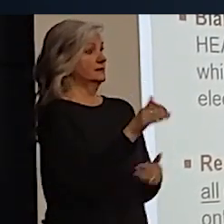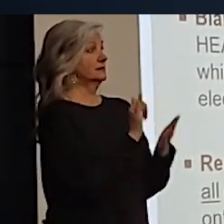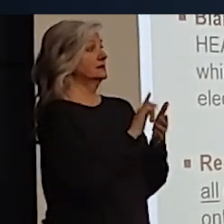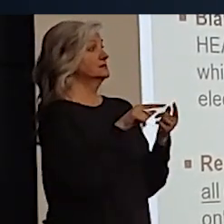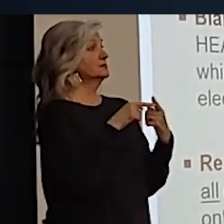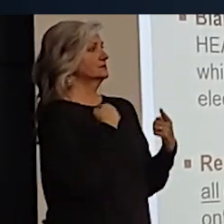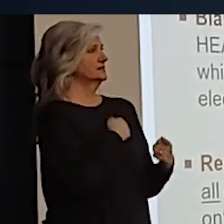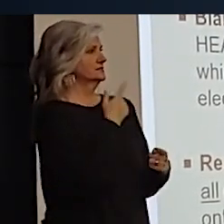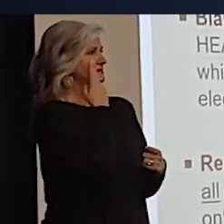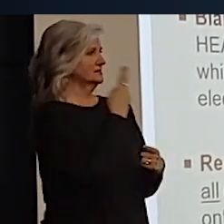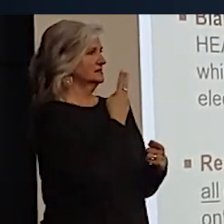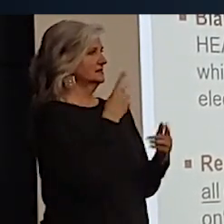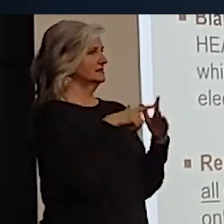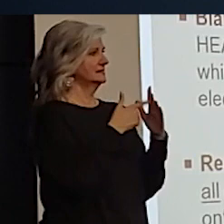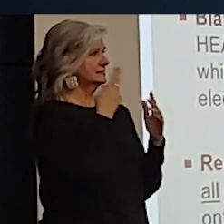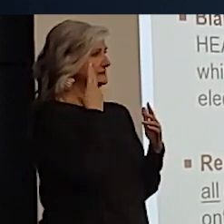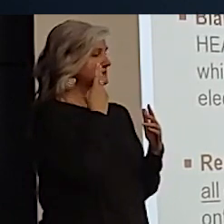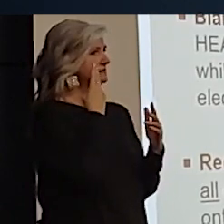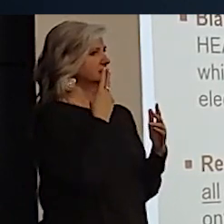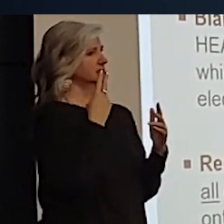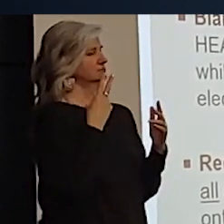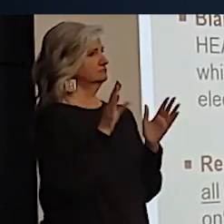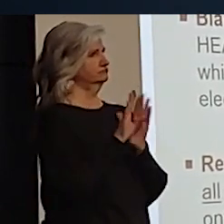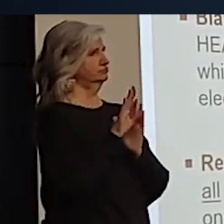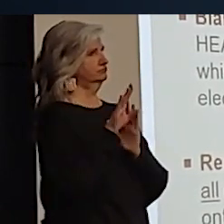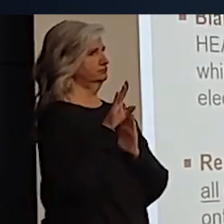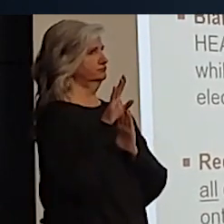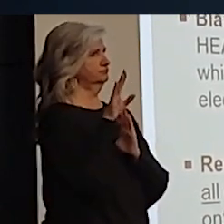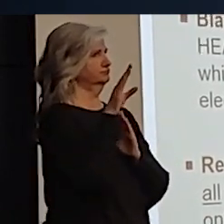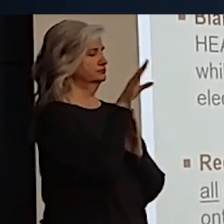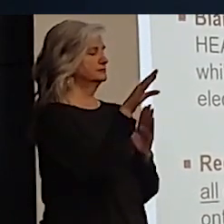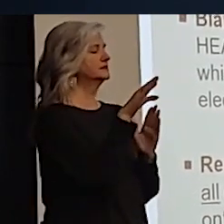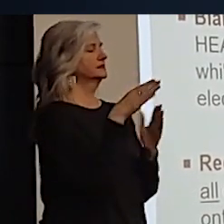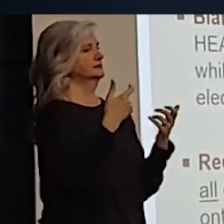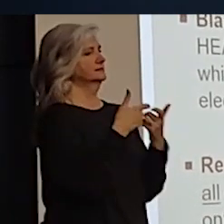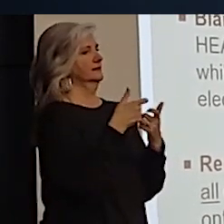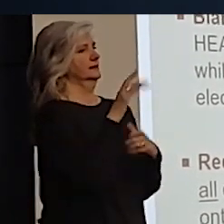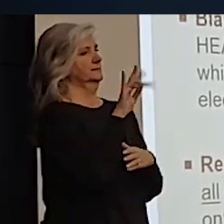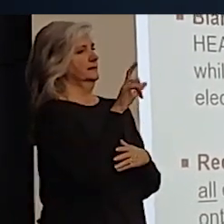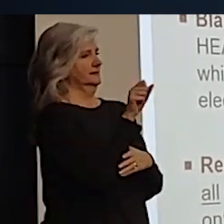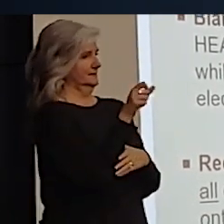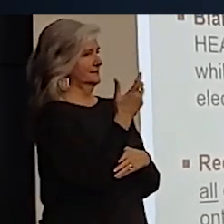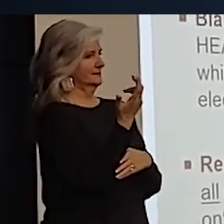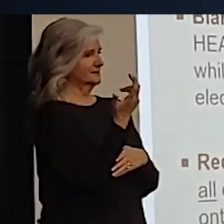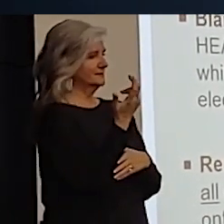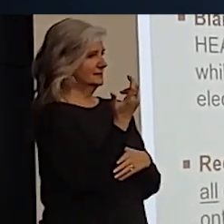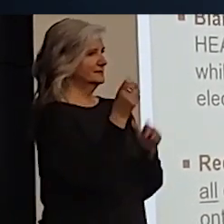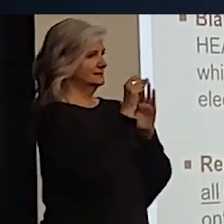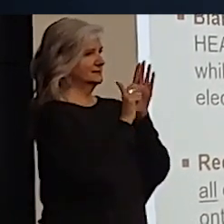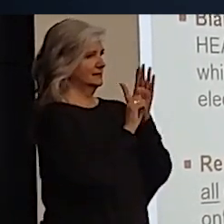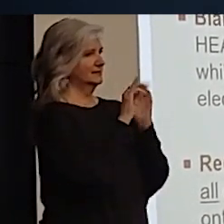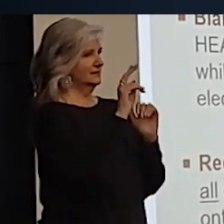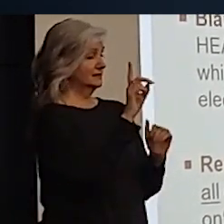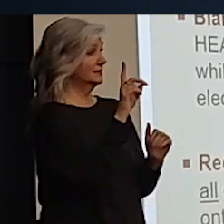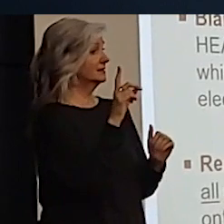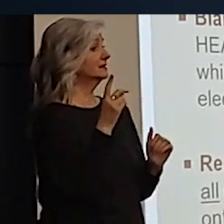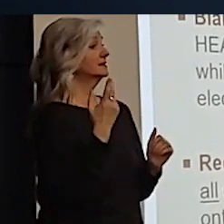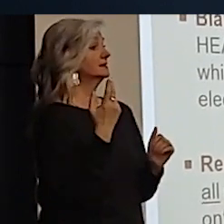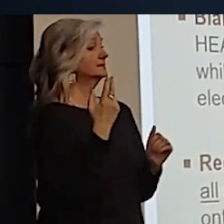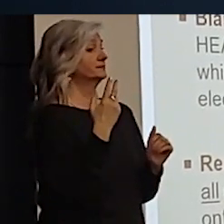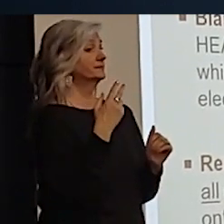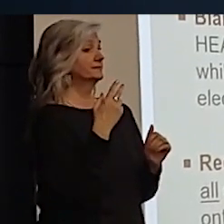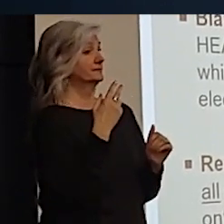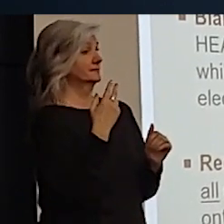when we started seeing significant escalations in utility bills across the state of Indiana, because utilities